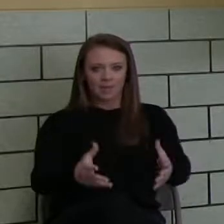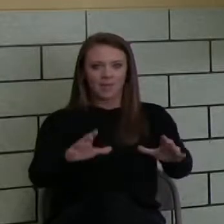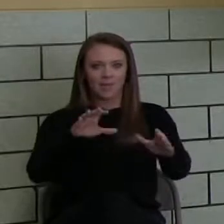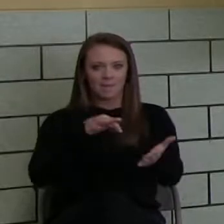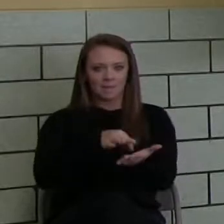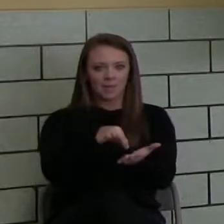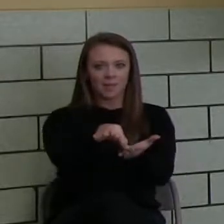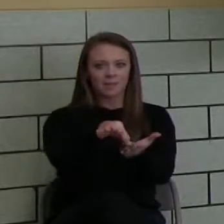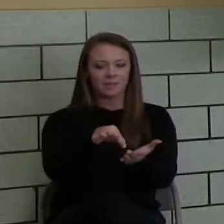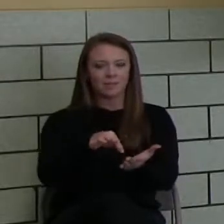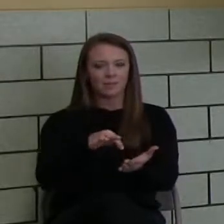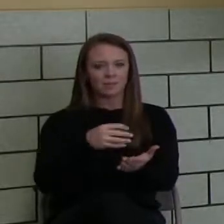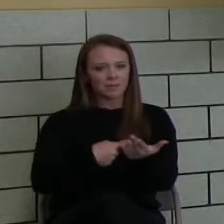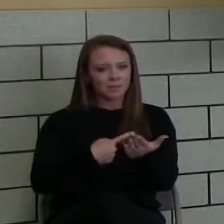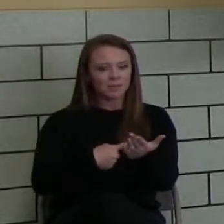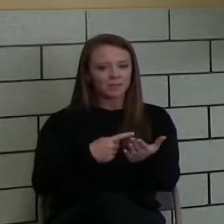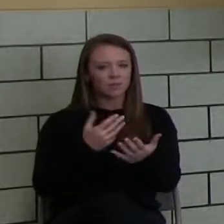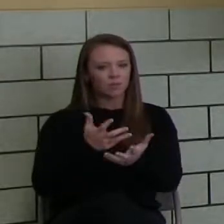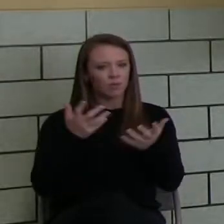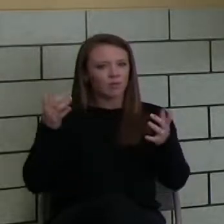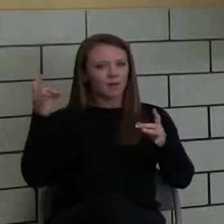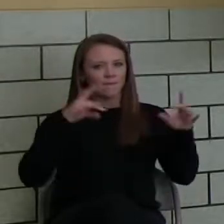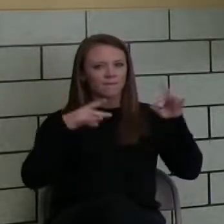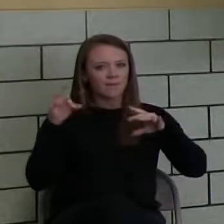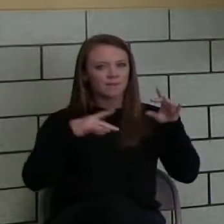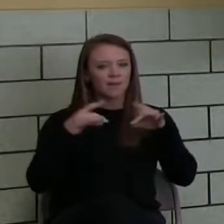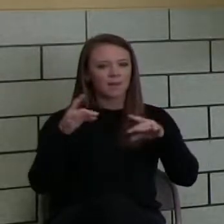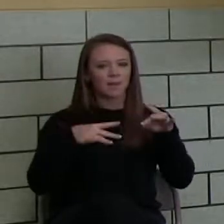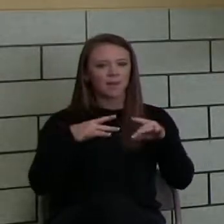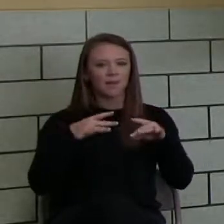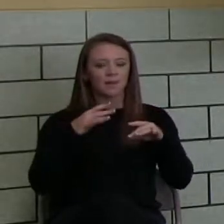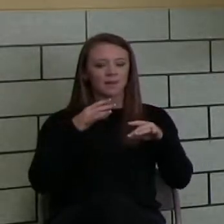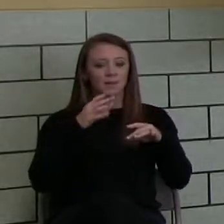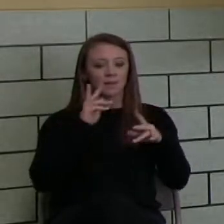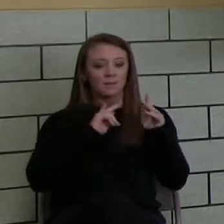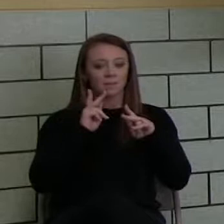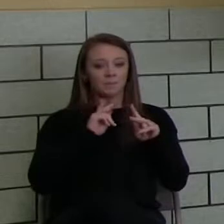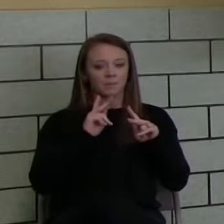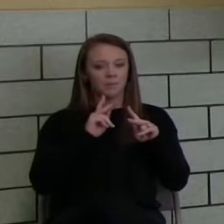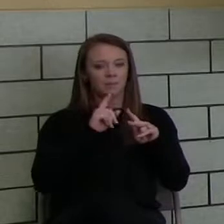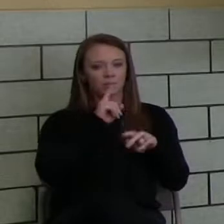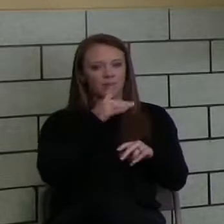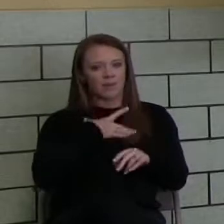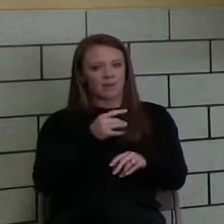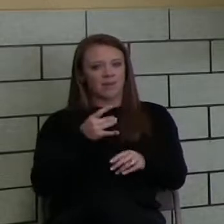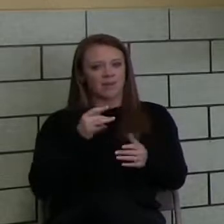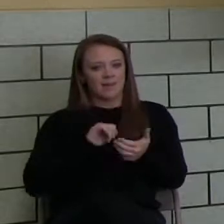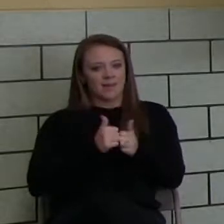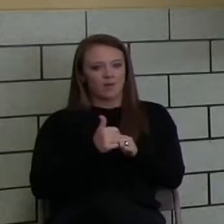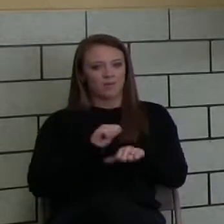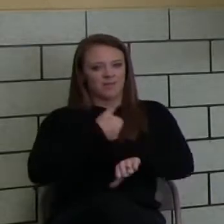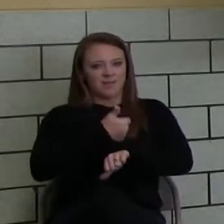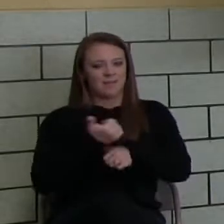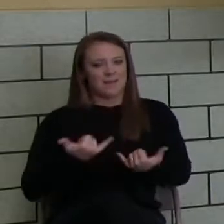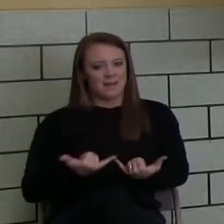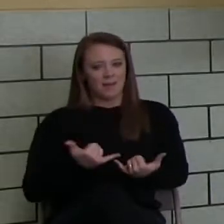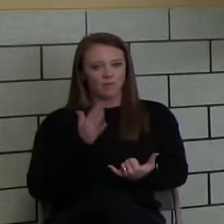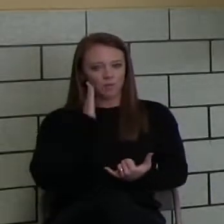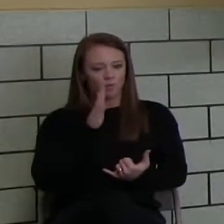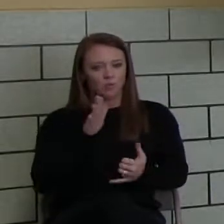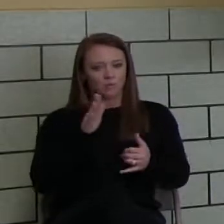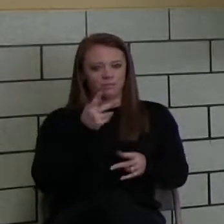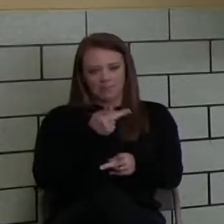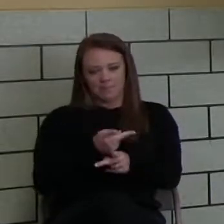yeah. And we got a lot of feedback. People love them. They're very functional as they are now, so we are keeping those in